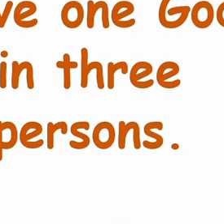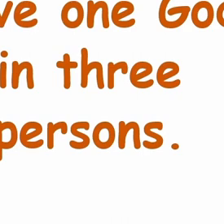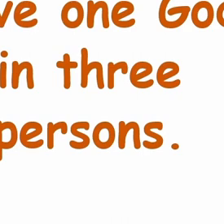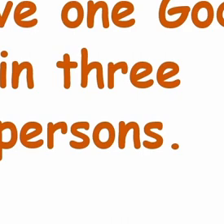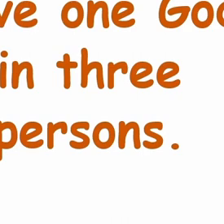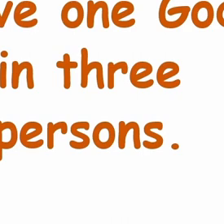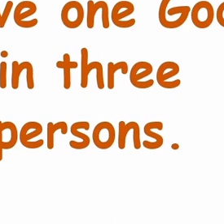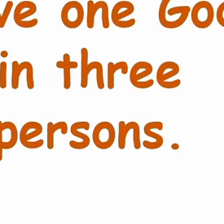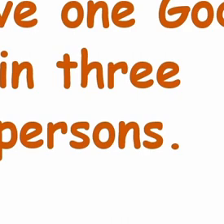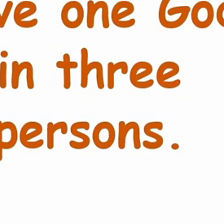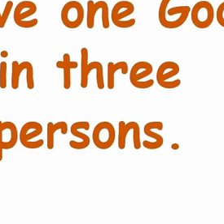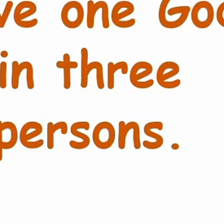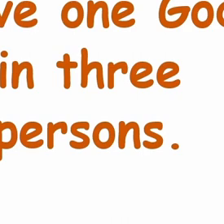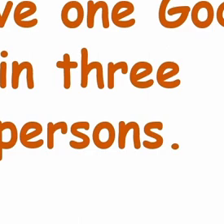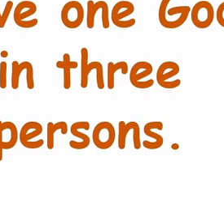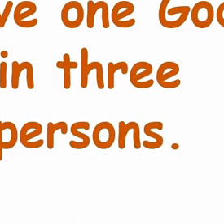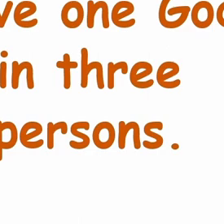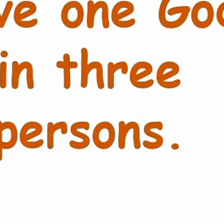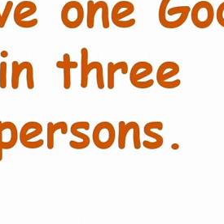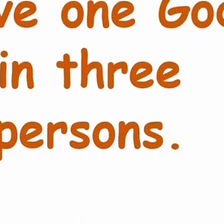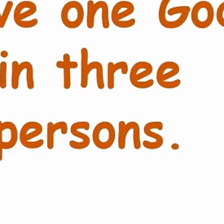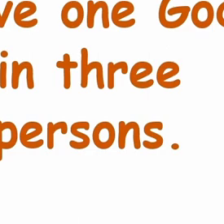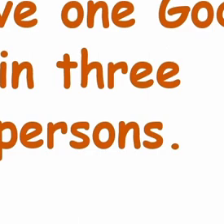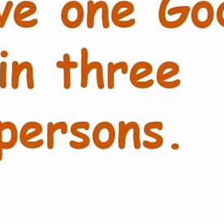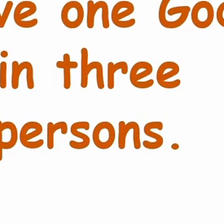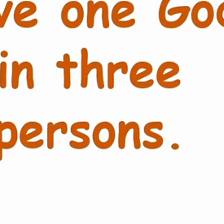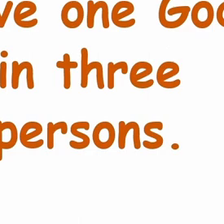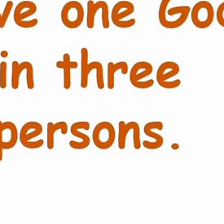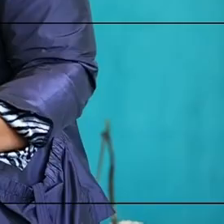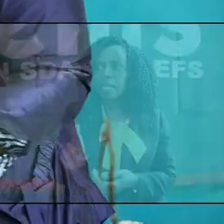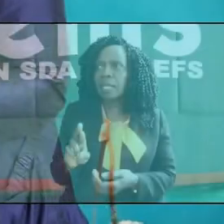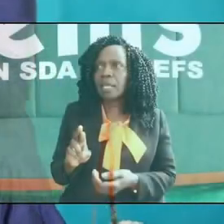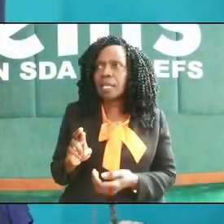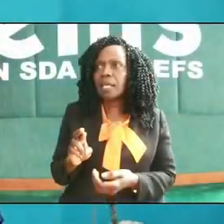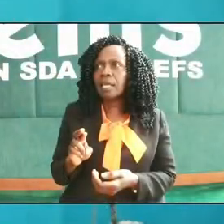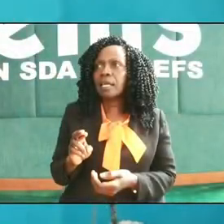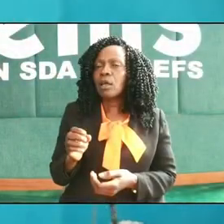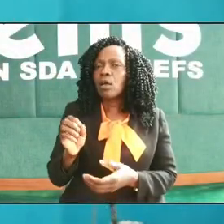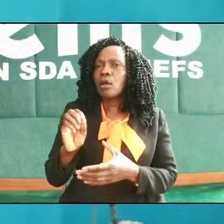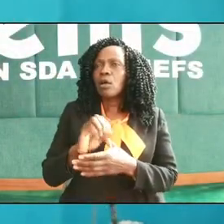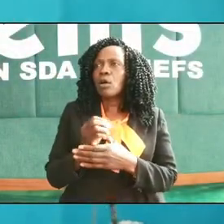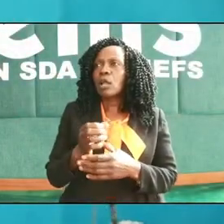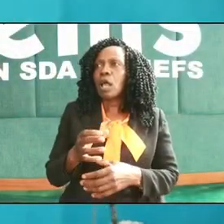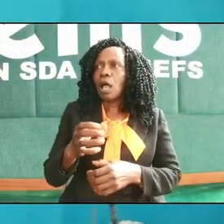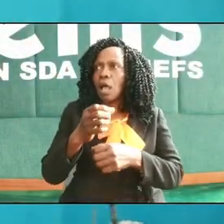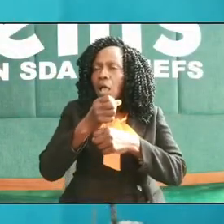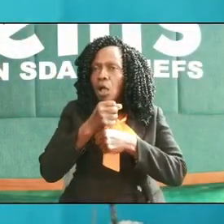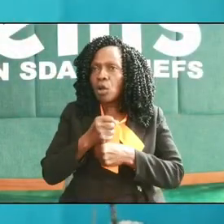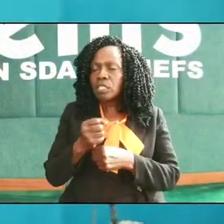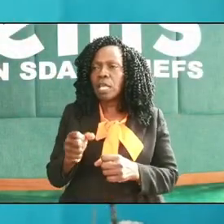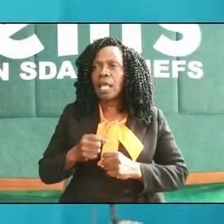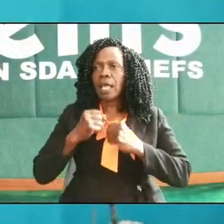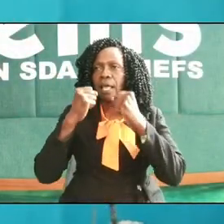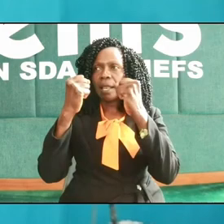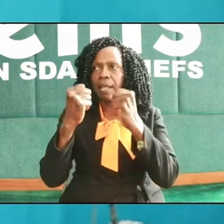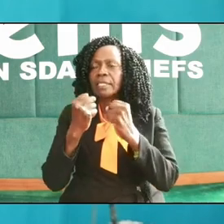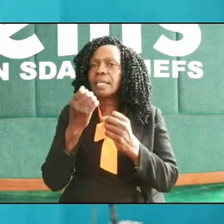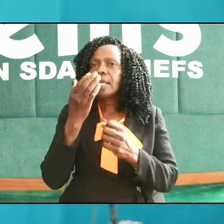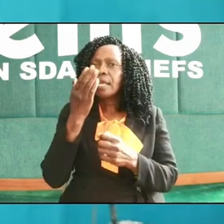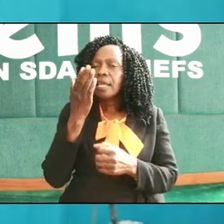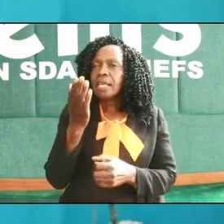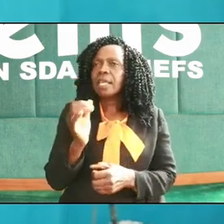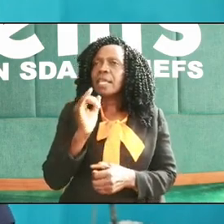Spirit is not a thing. The Holy Spirit is not a force. The Holy Spirit is not an energy. He is